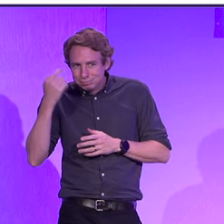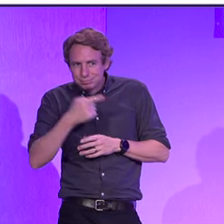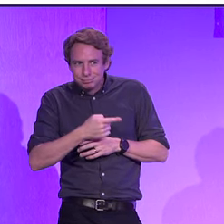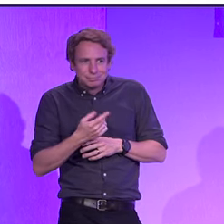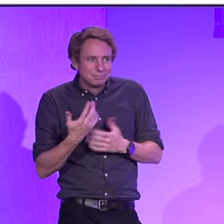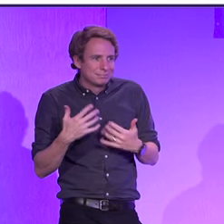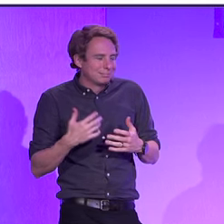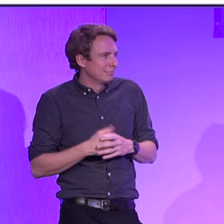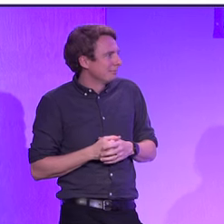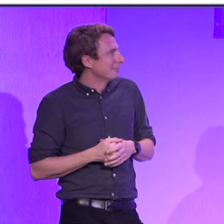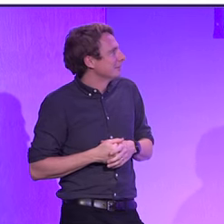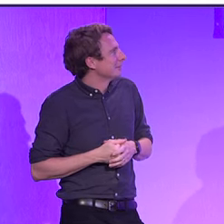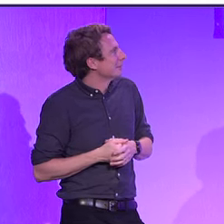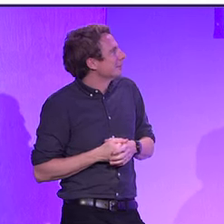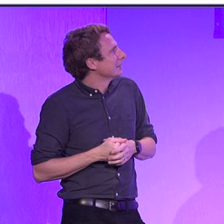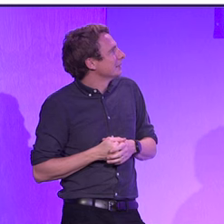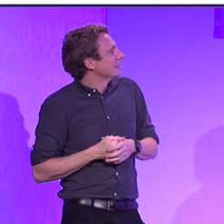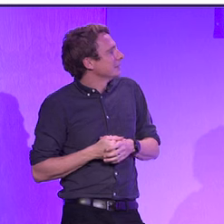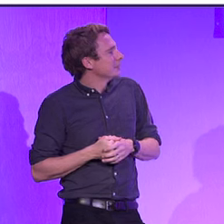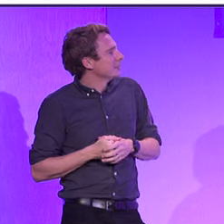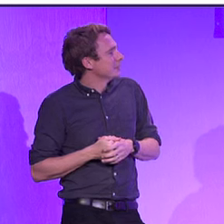now I'm really sweaty. Okay,